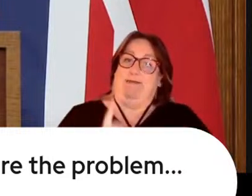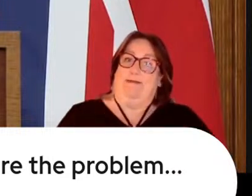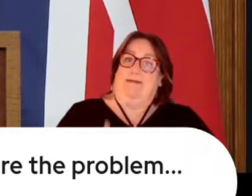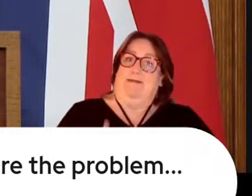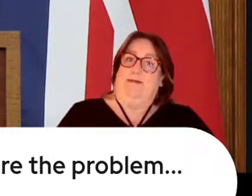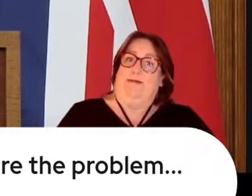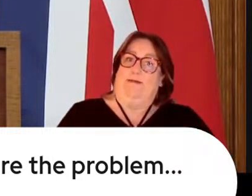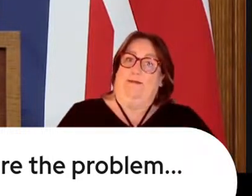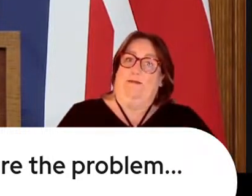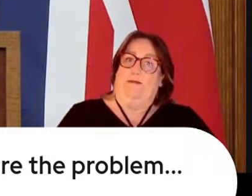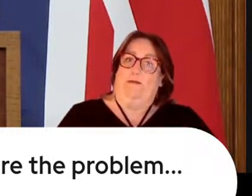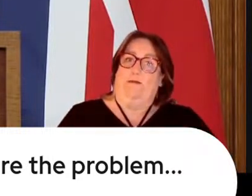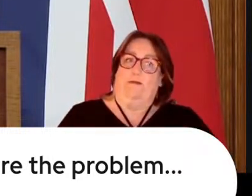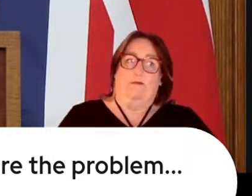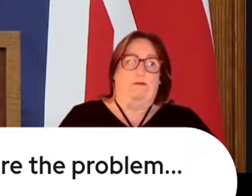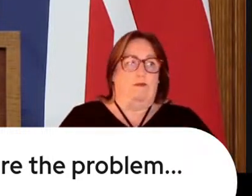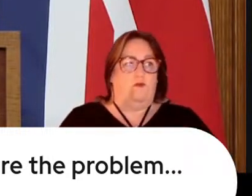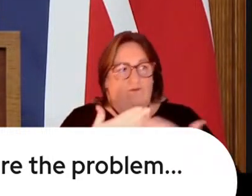the families.